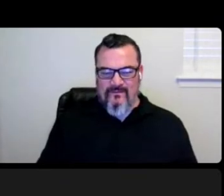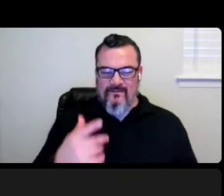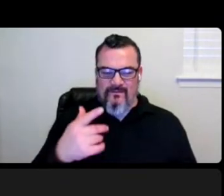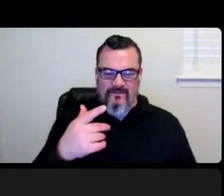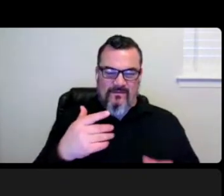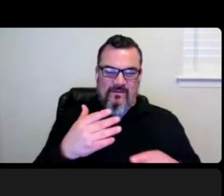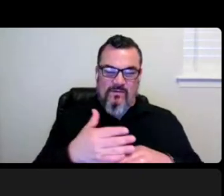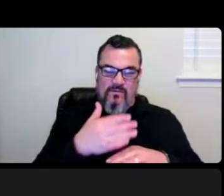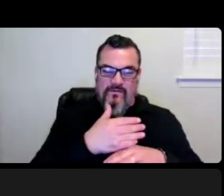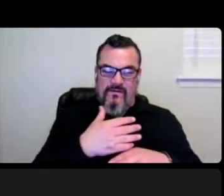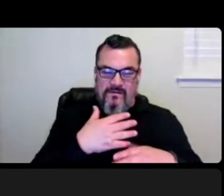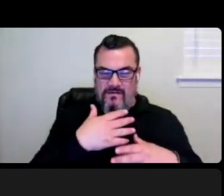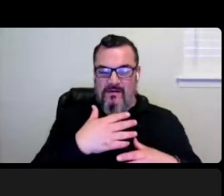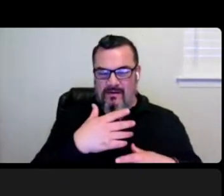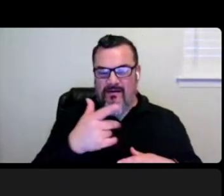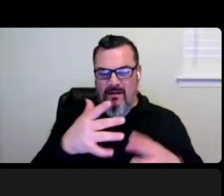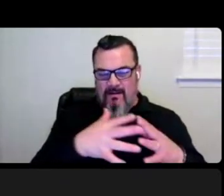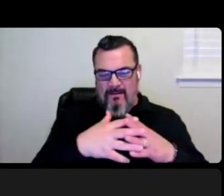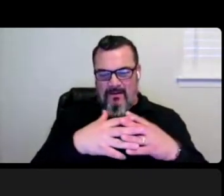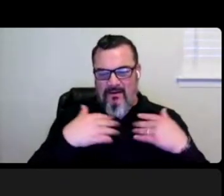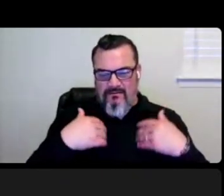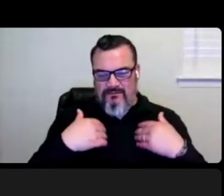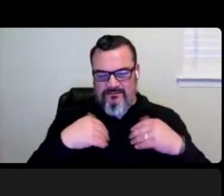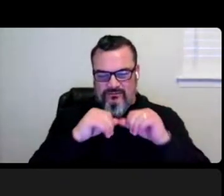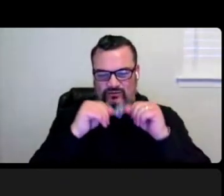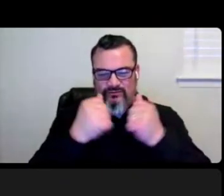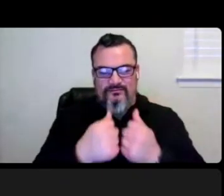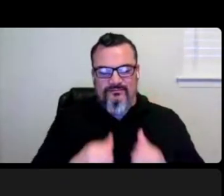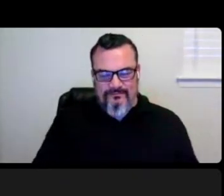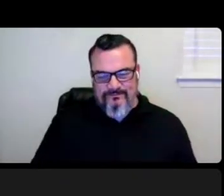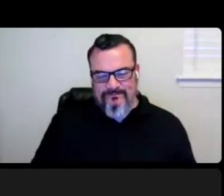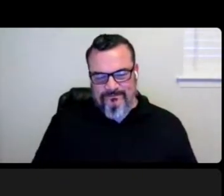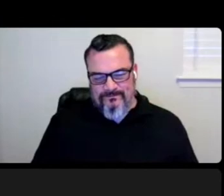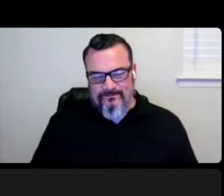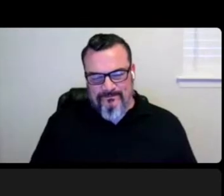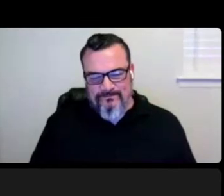Improving life one breath at a time is the American Lung Association.